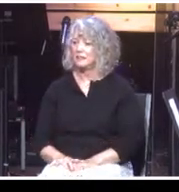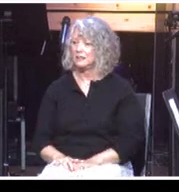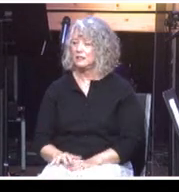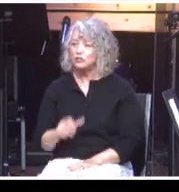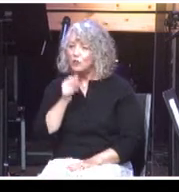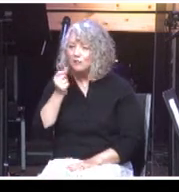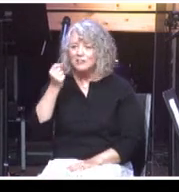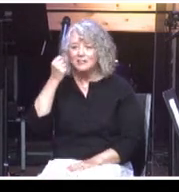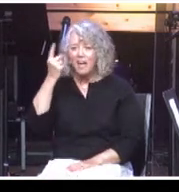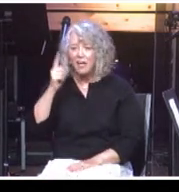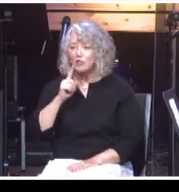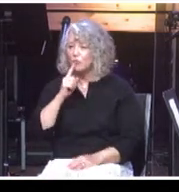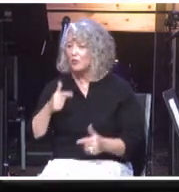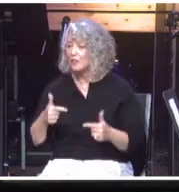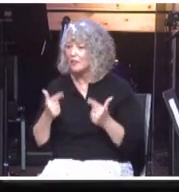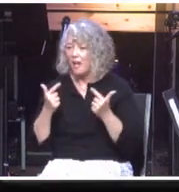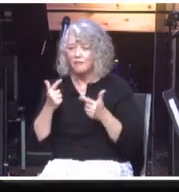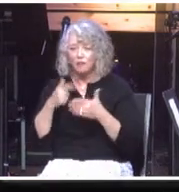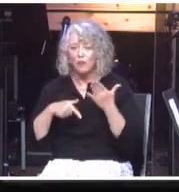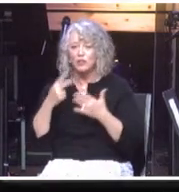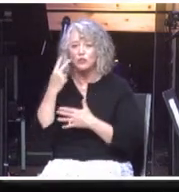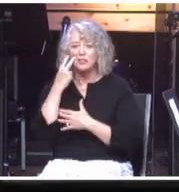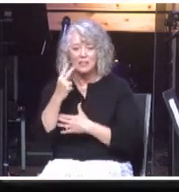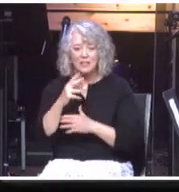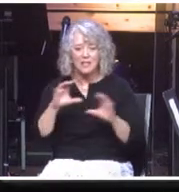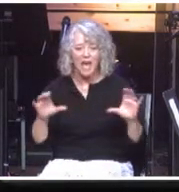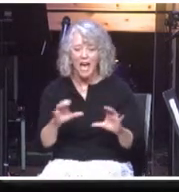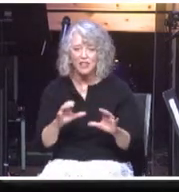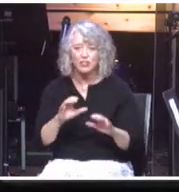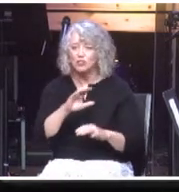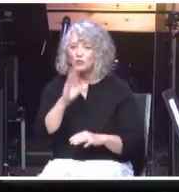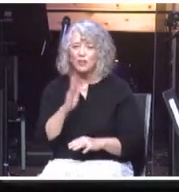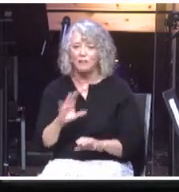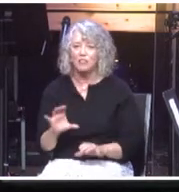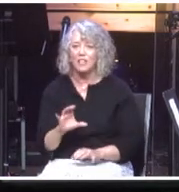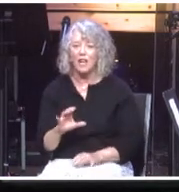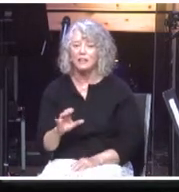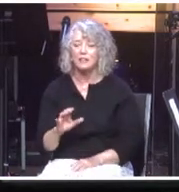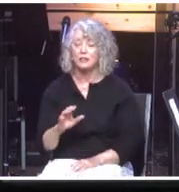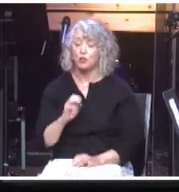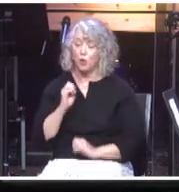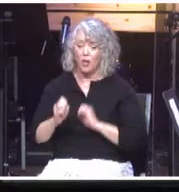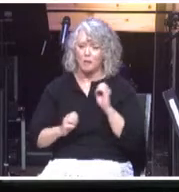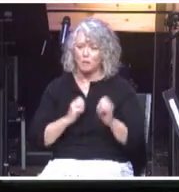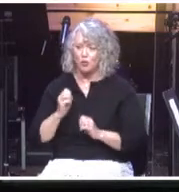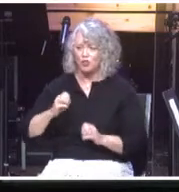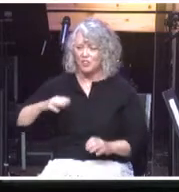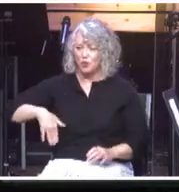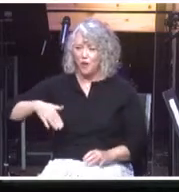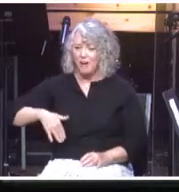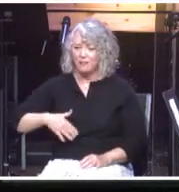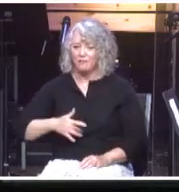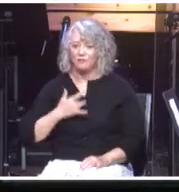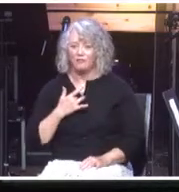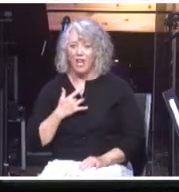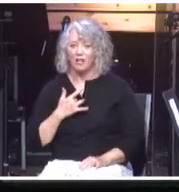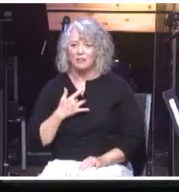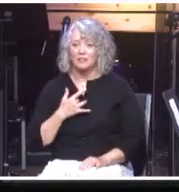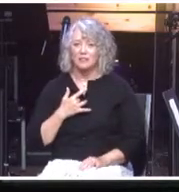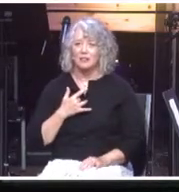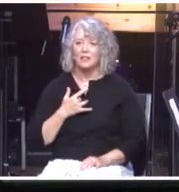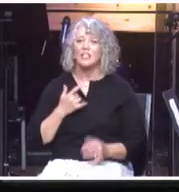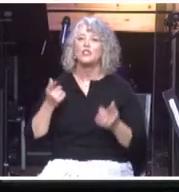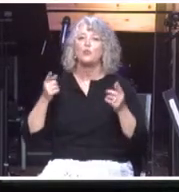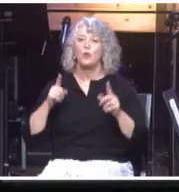which they have never seen. The actions which they have never done. Christ. The emotions of which they've never felt as being under